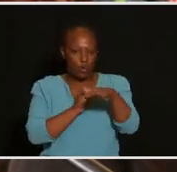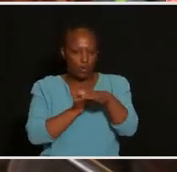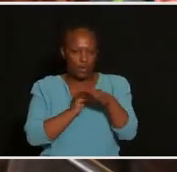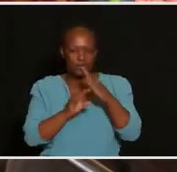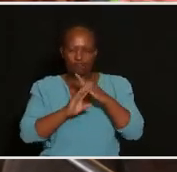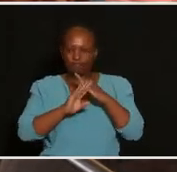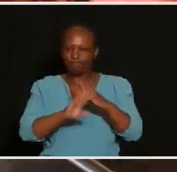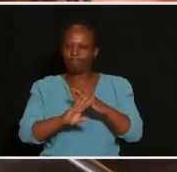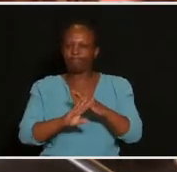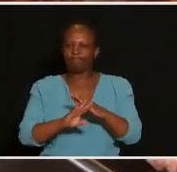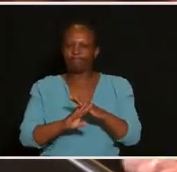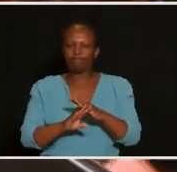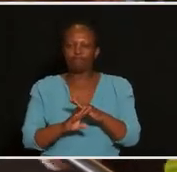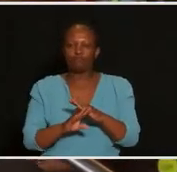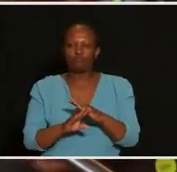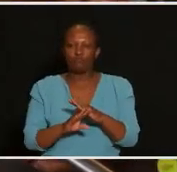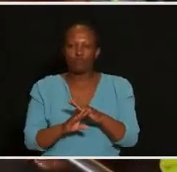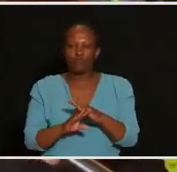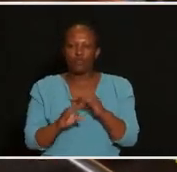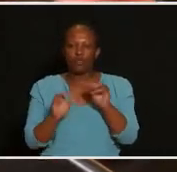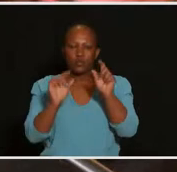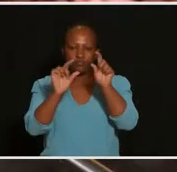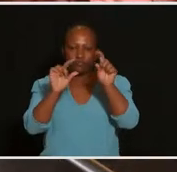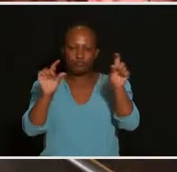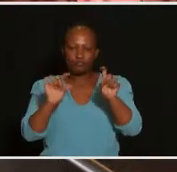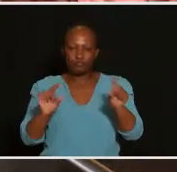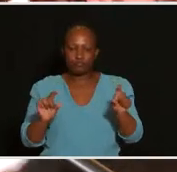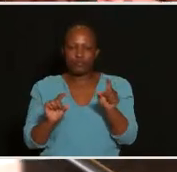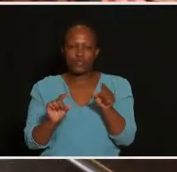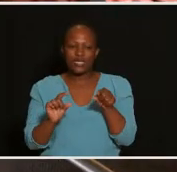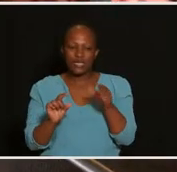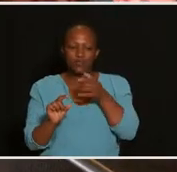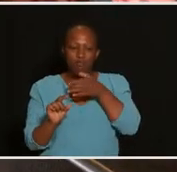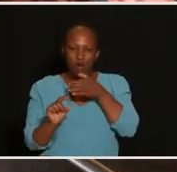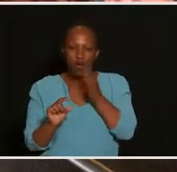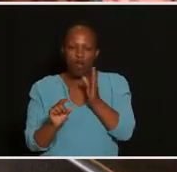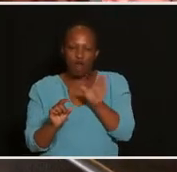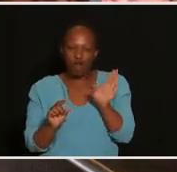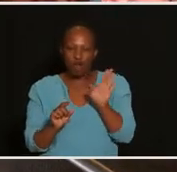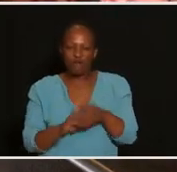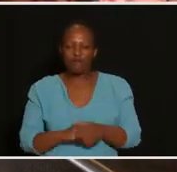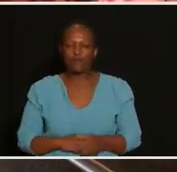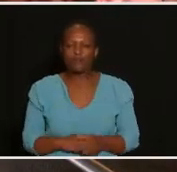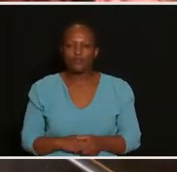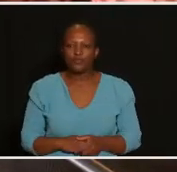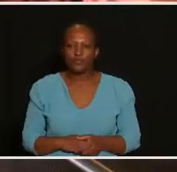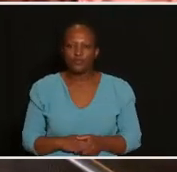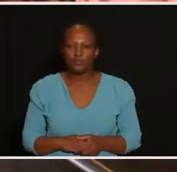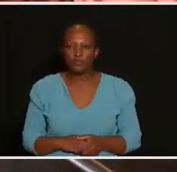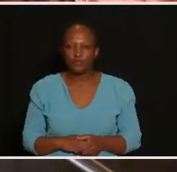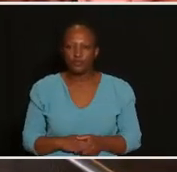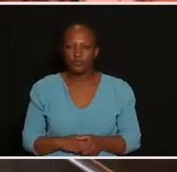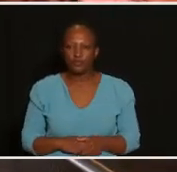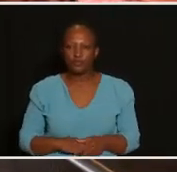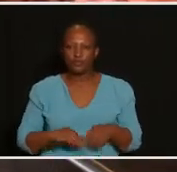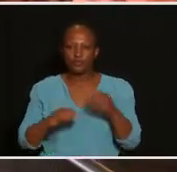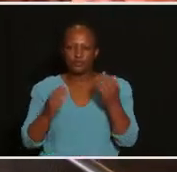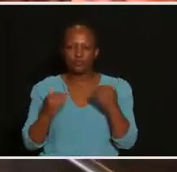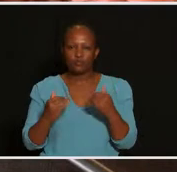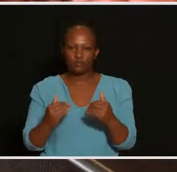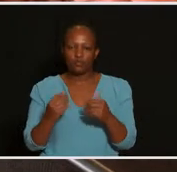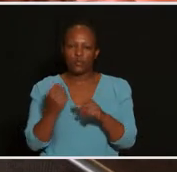therefore we submit that this laws be removed last lecture we are making a submission